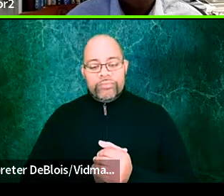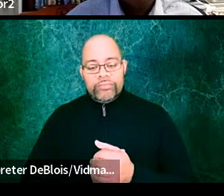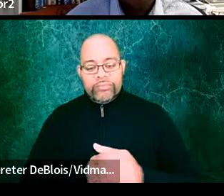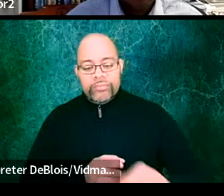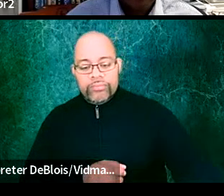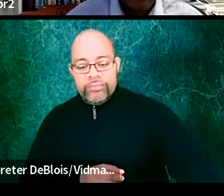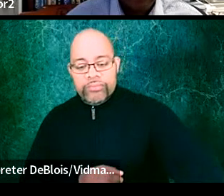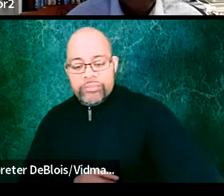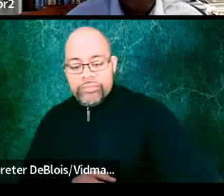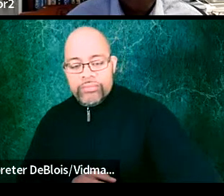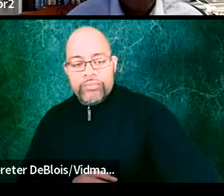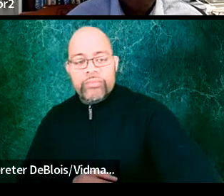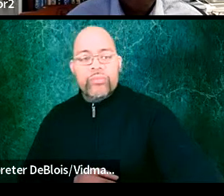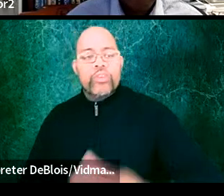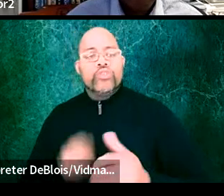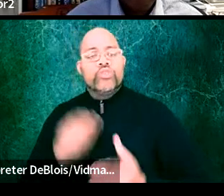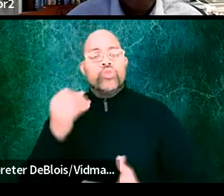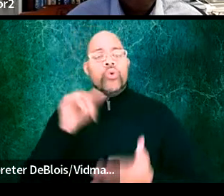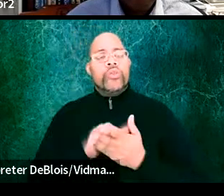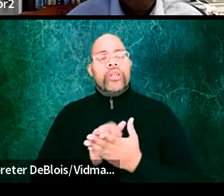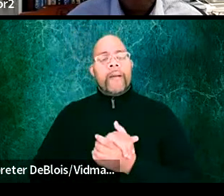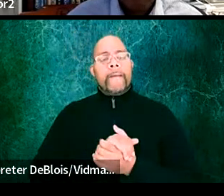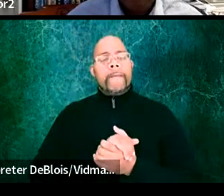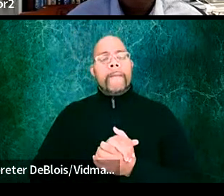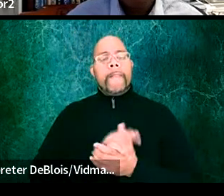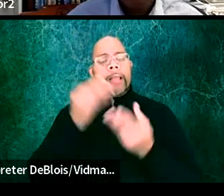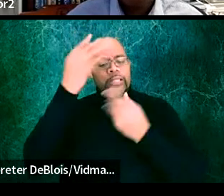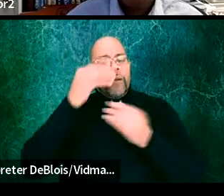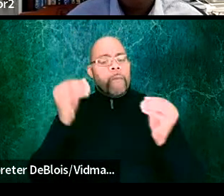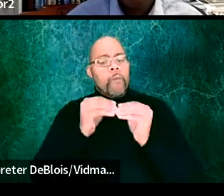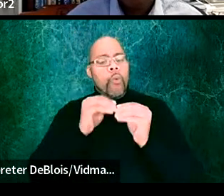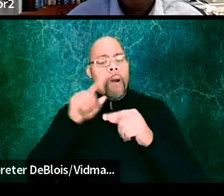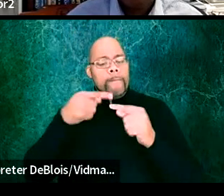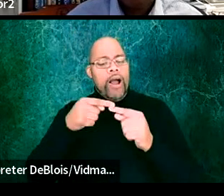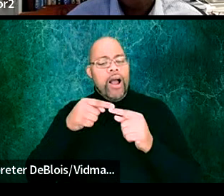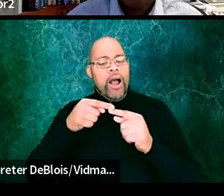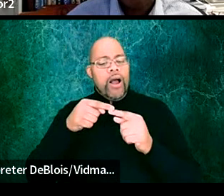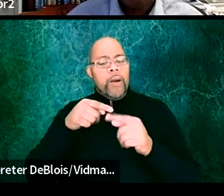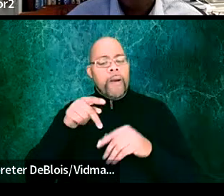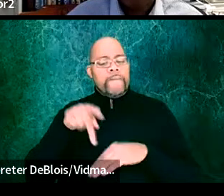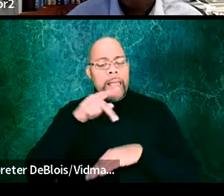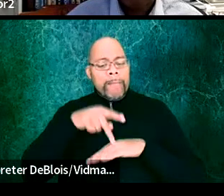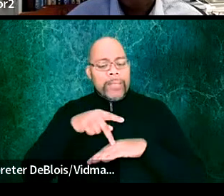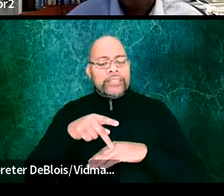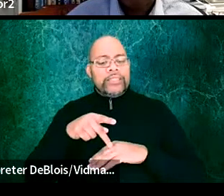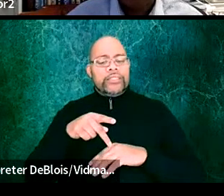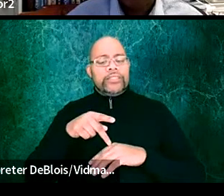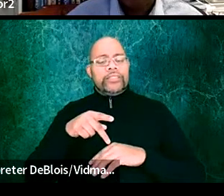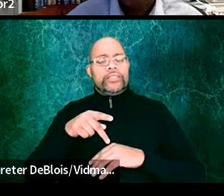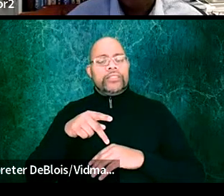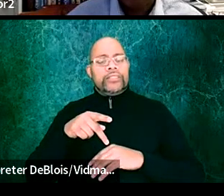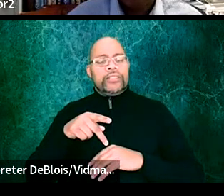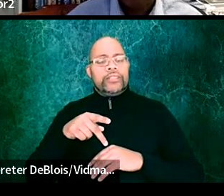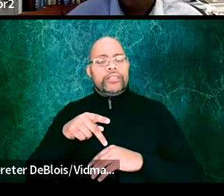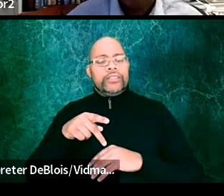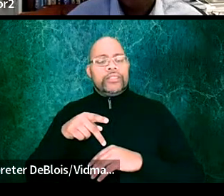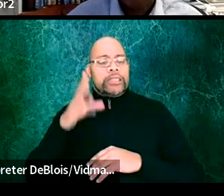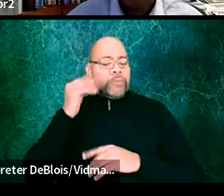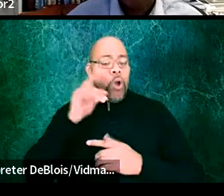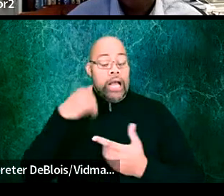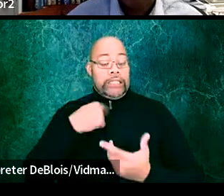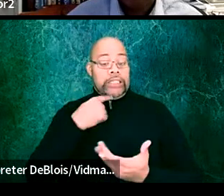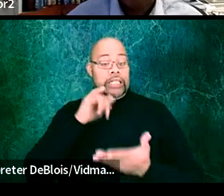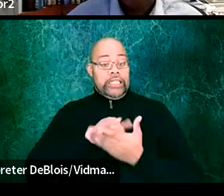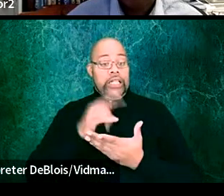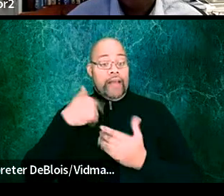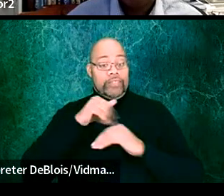So I'm interested, Brianna, if you could tell us more about the Philippines experience, because where I would have